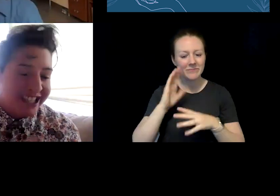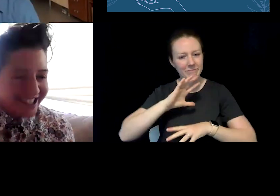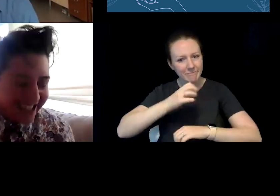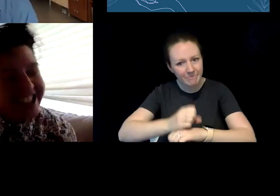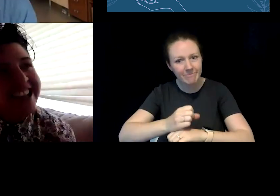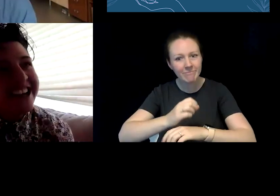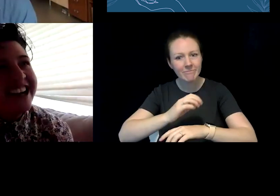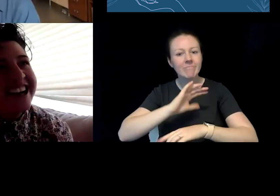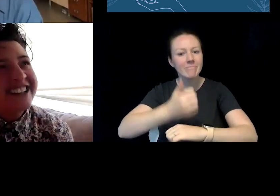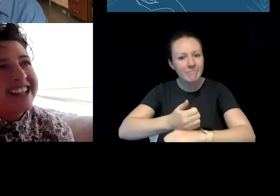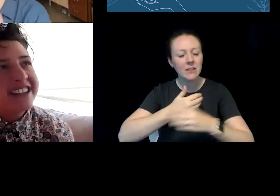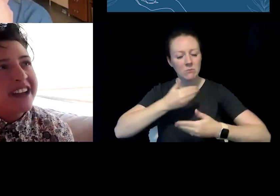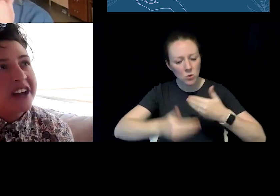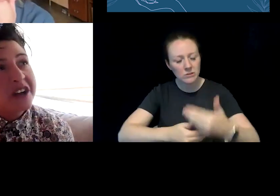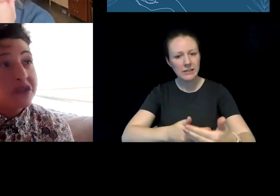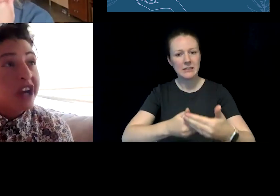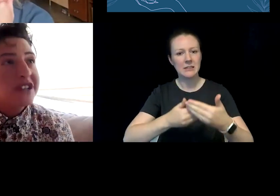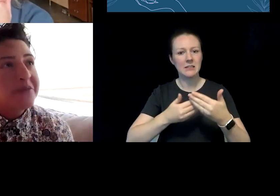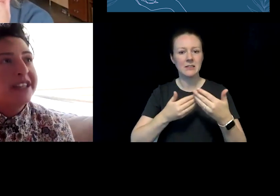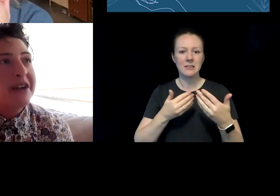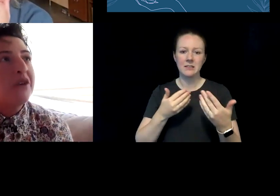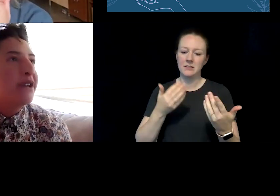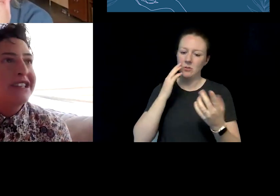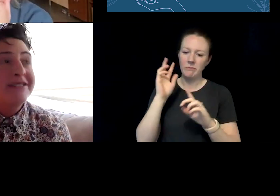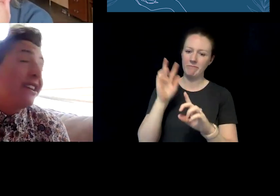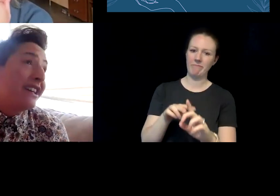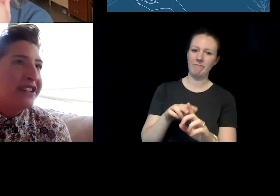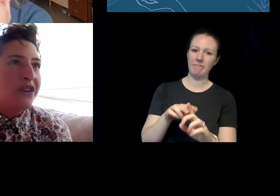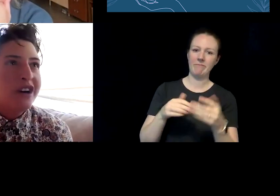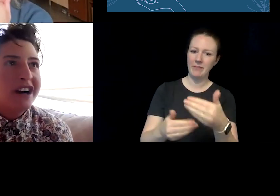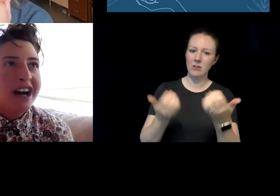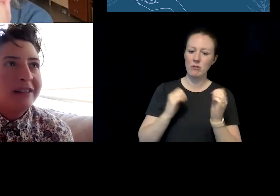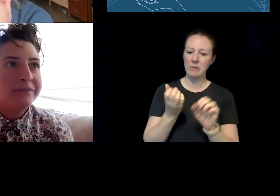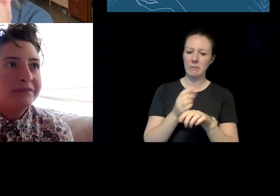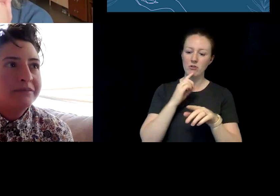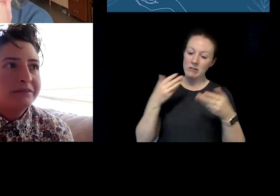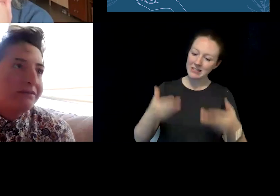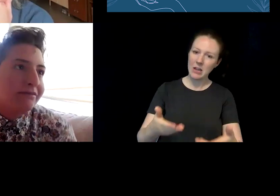of processes that kind of tries to make that more present, either or,